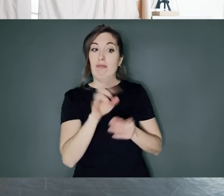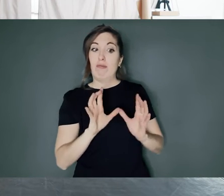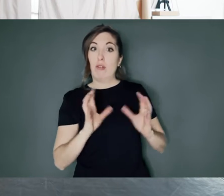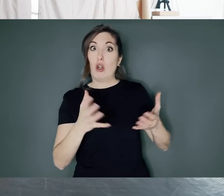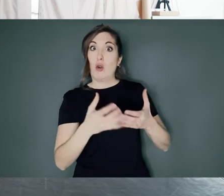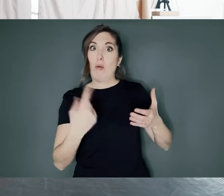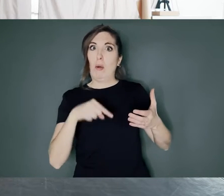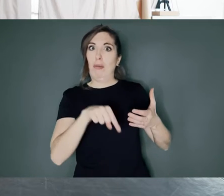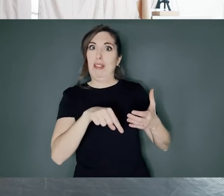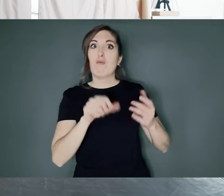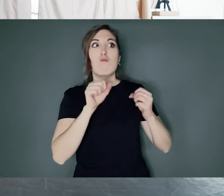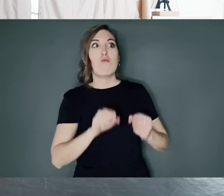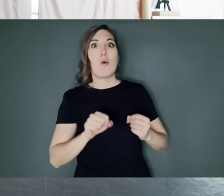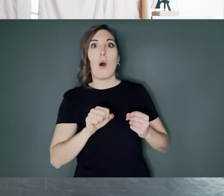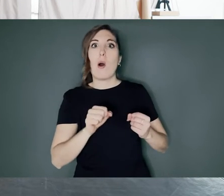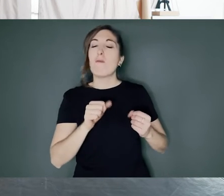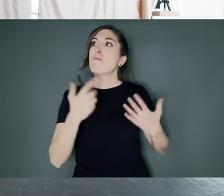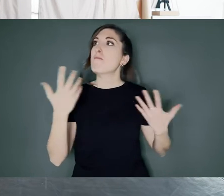when a group is oppressed,